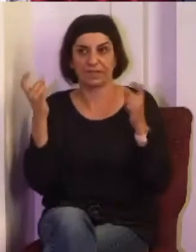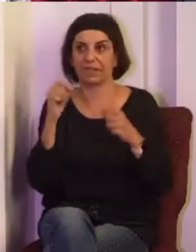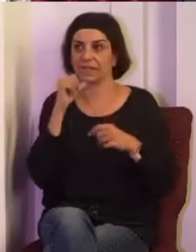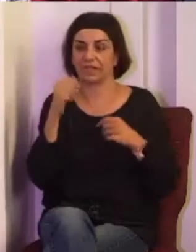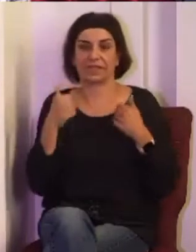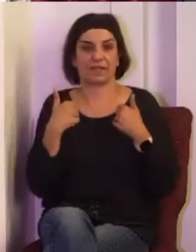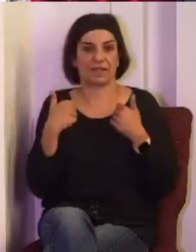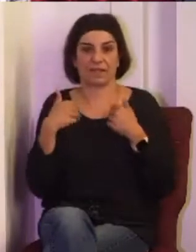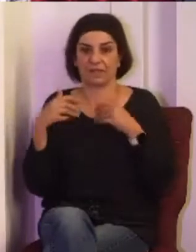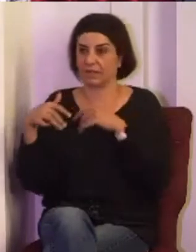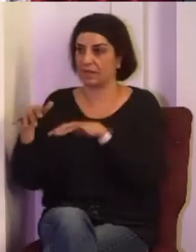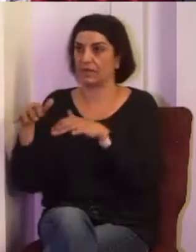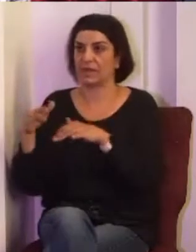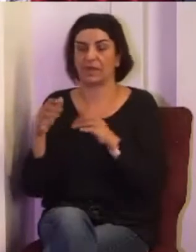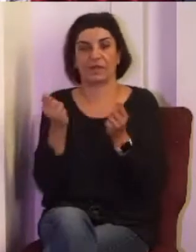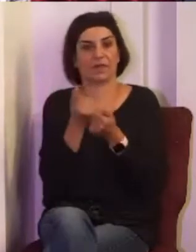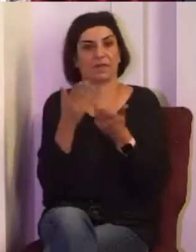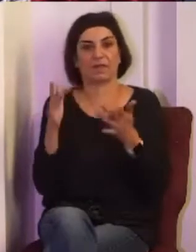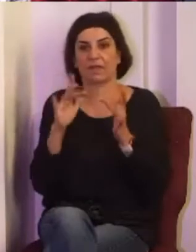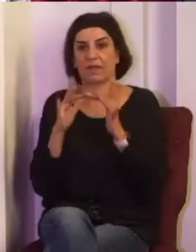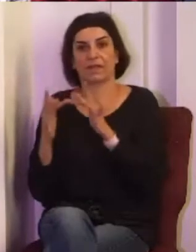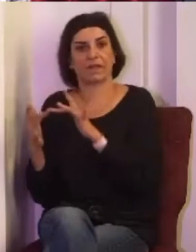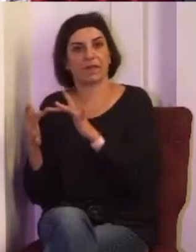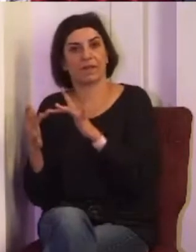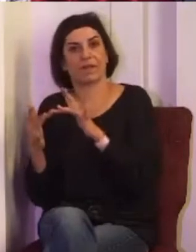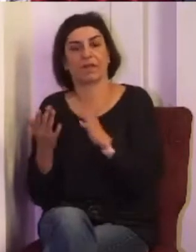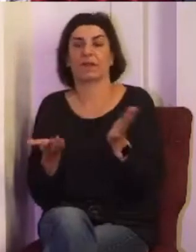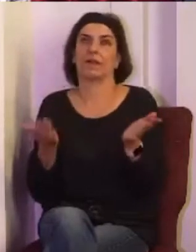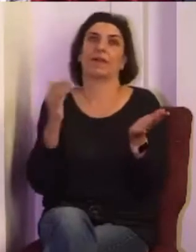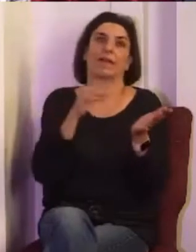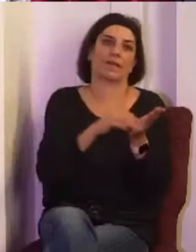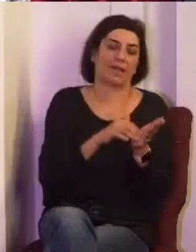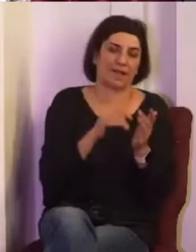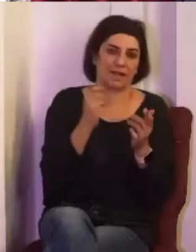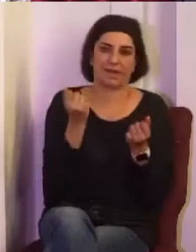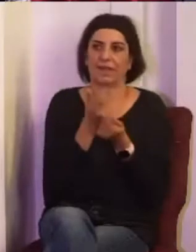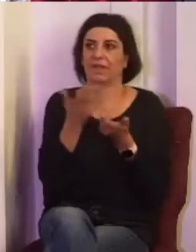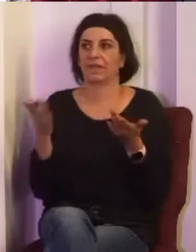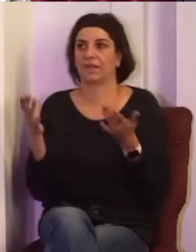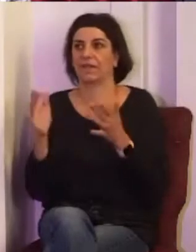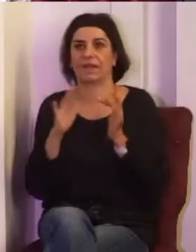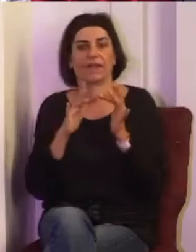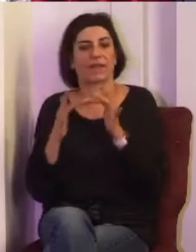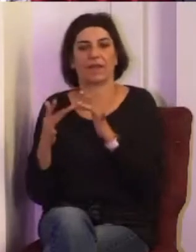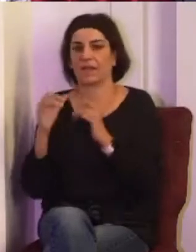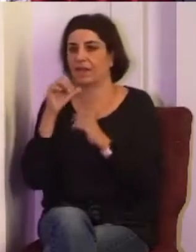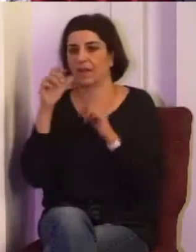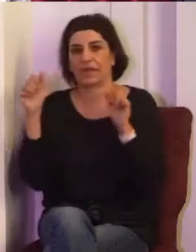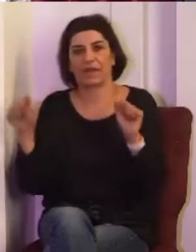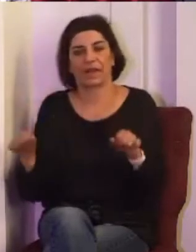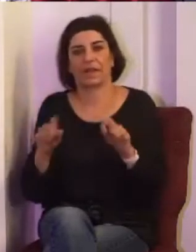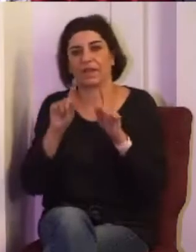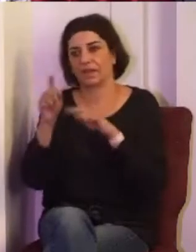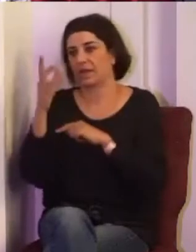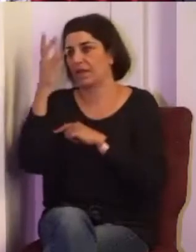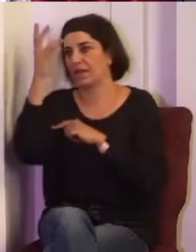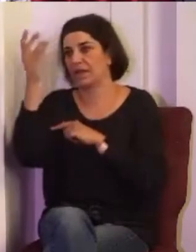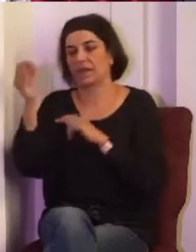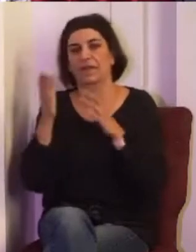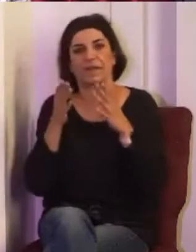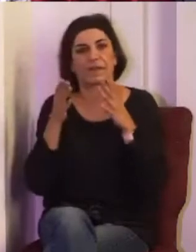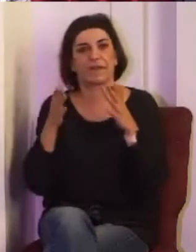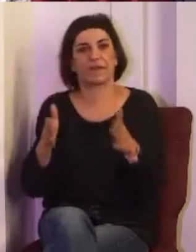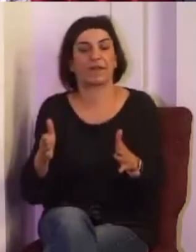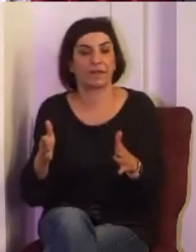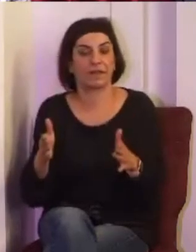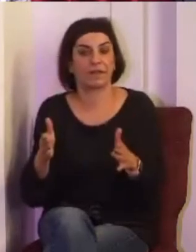everything online. And this year, once again, we're doing everything online and we're not able to get out in the streets. And